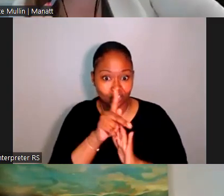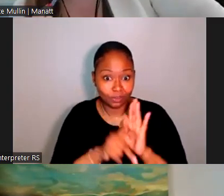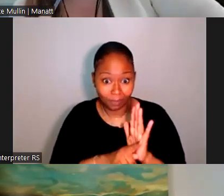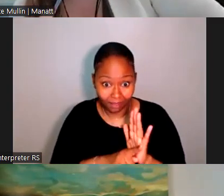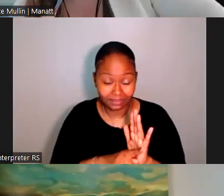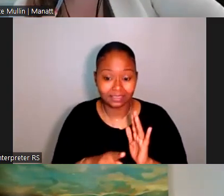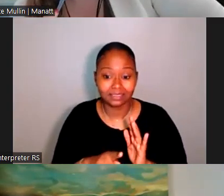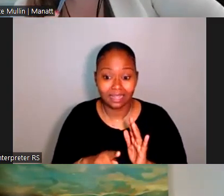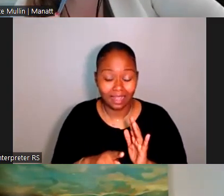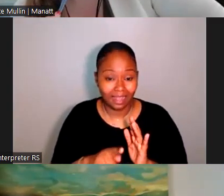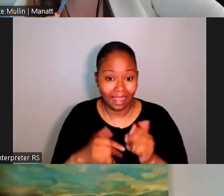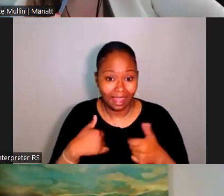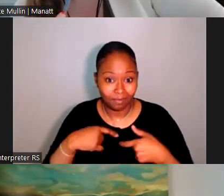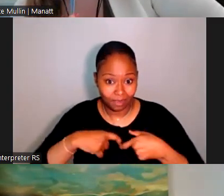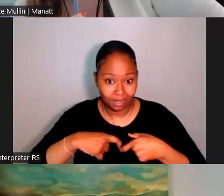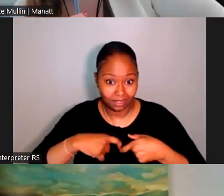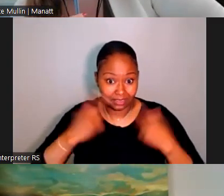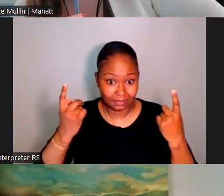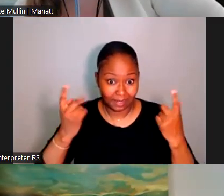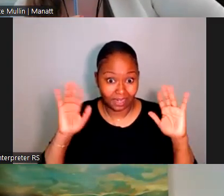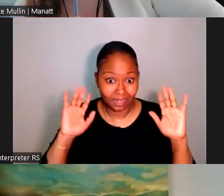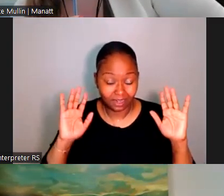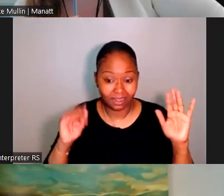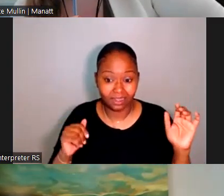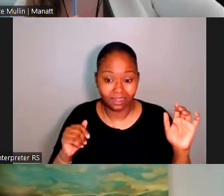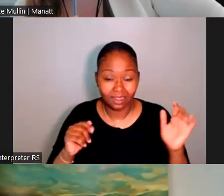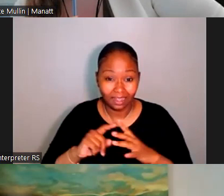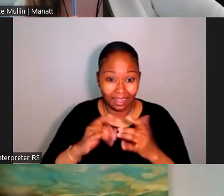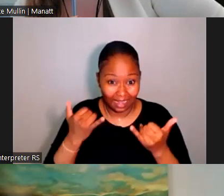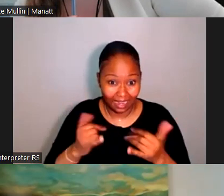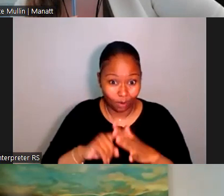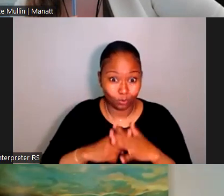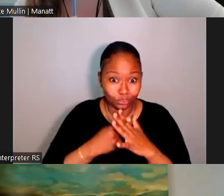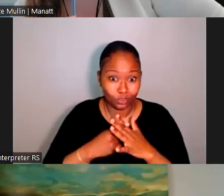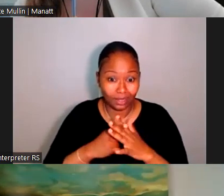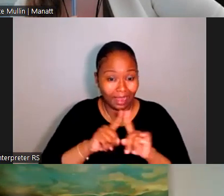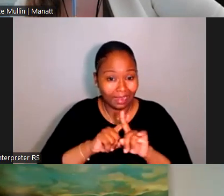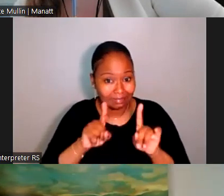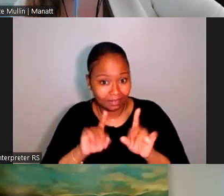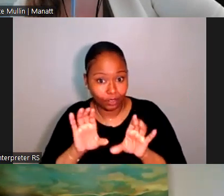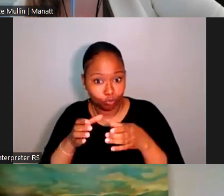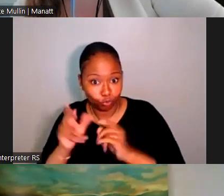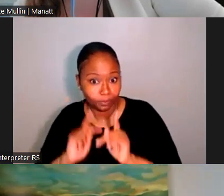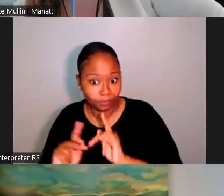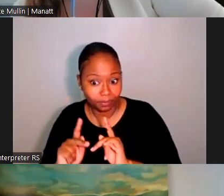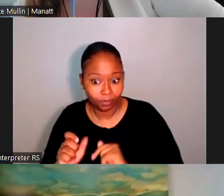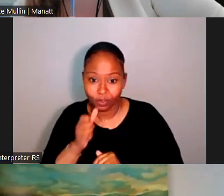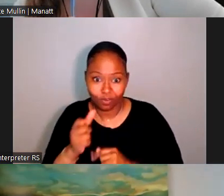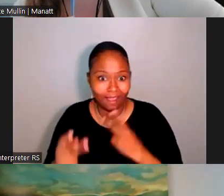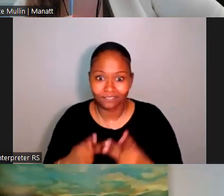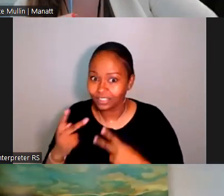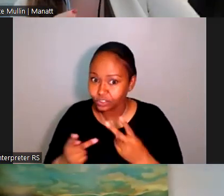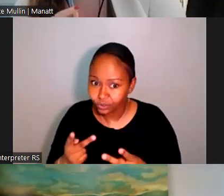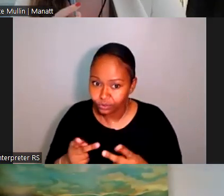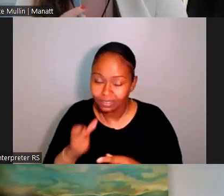been suspended and now we're carving out a different group of people, which is really then not visitors, right? Not